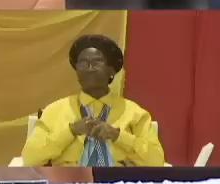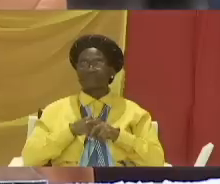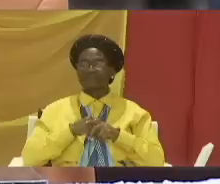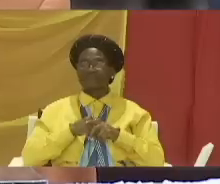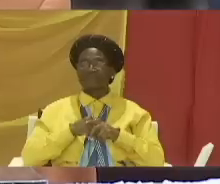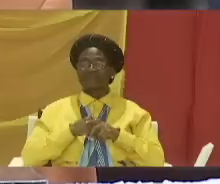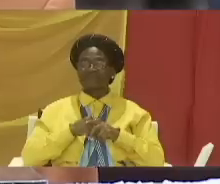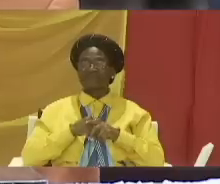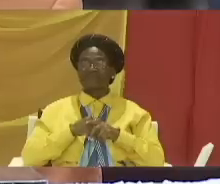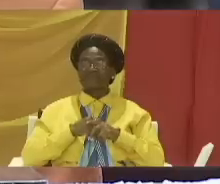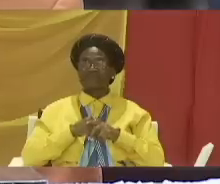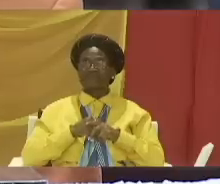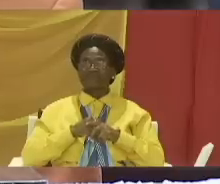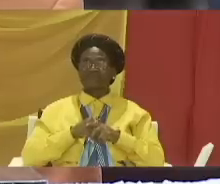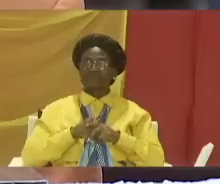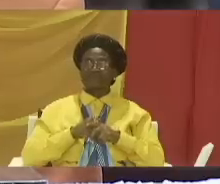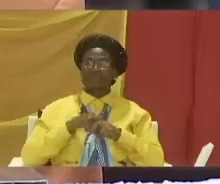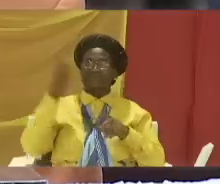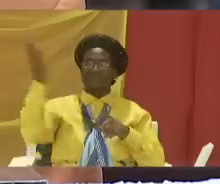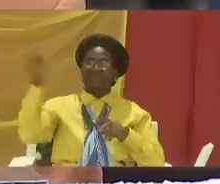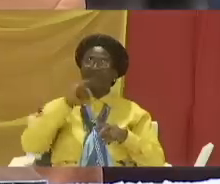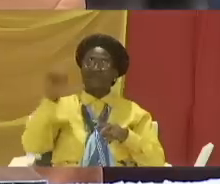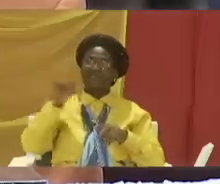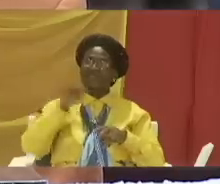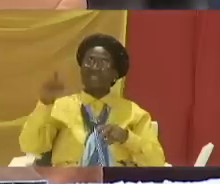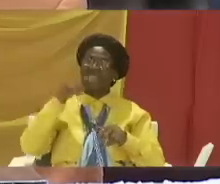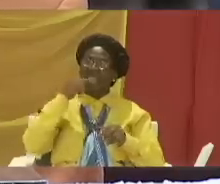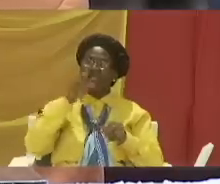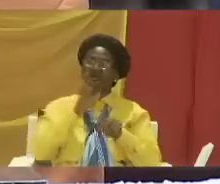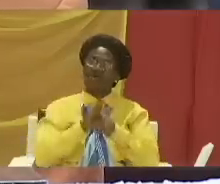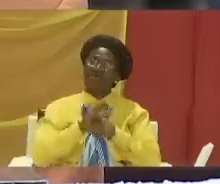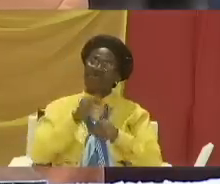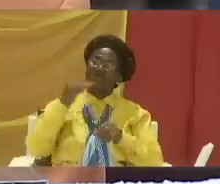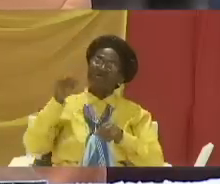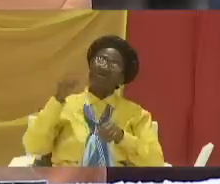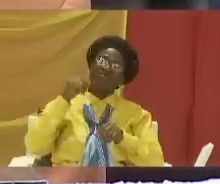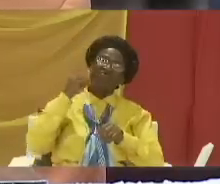It's a covenant of fruitfulness.